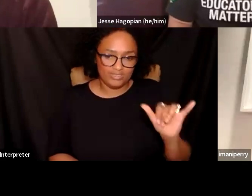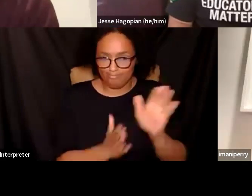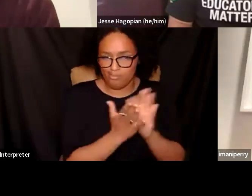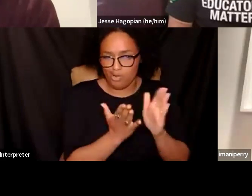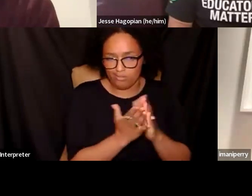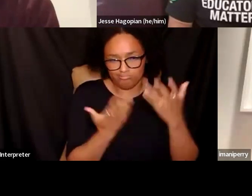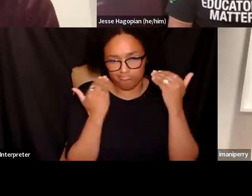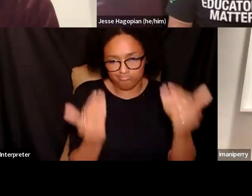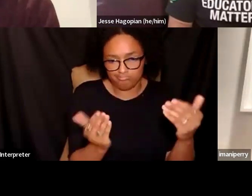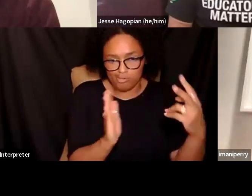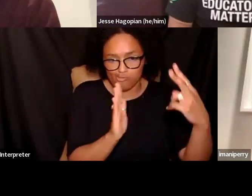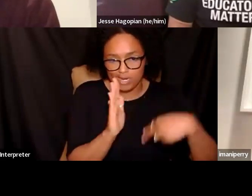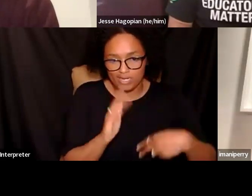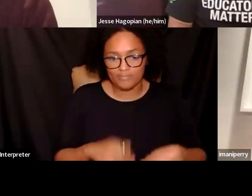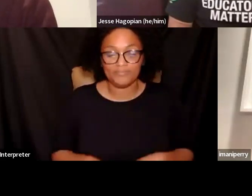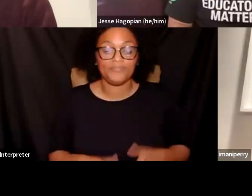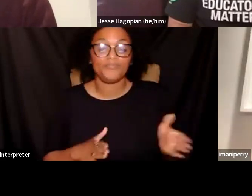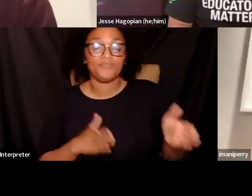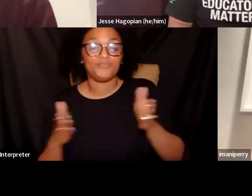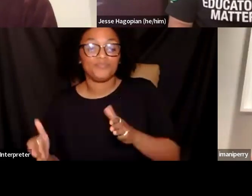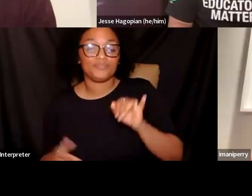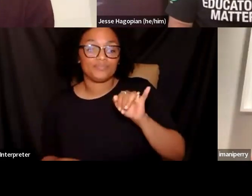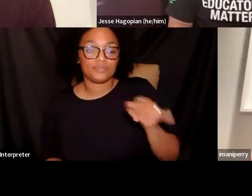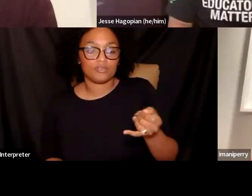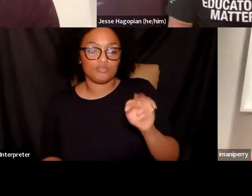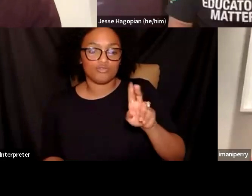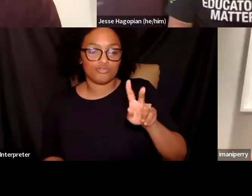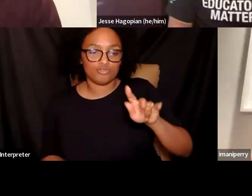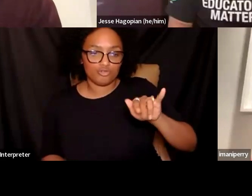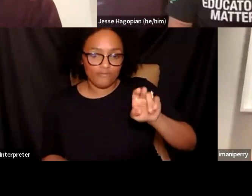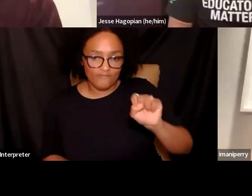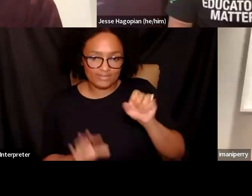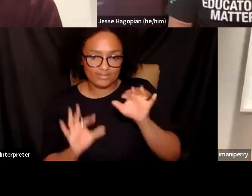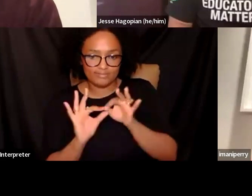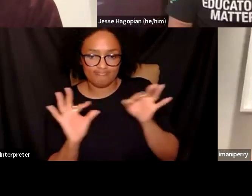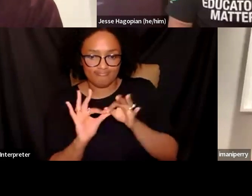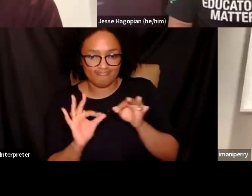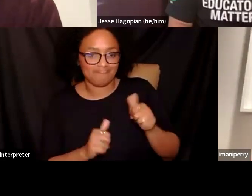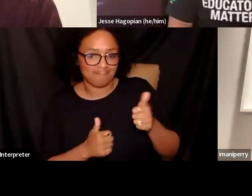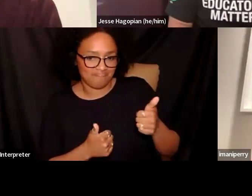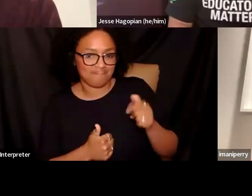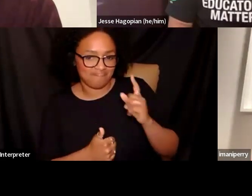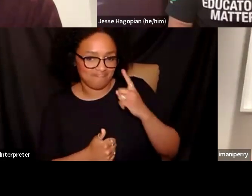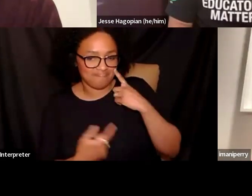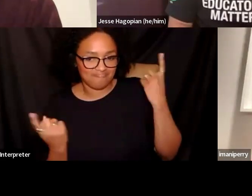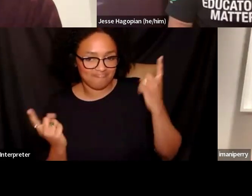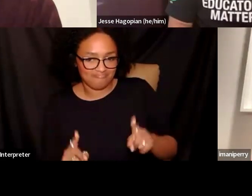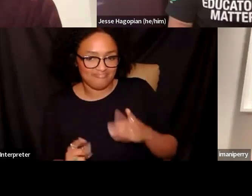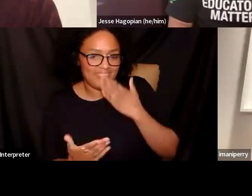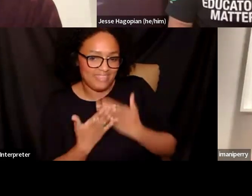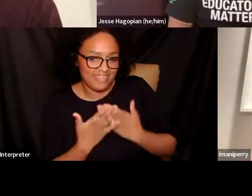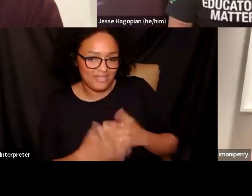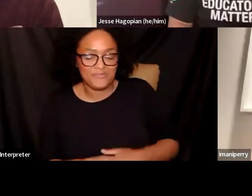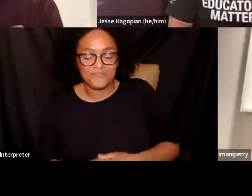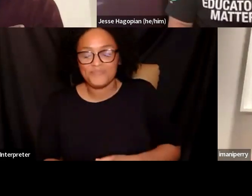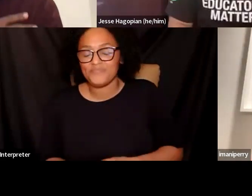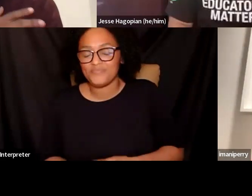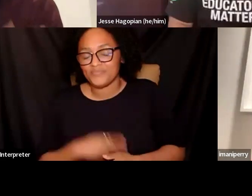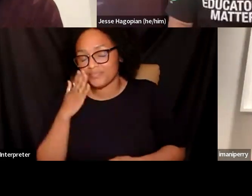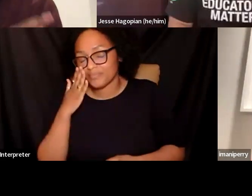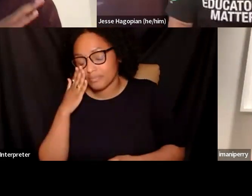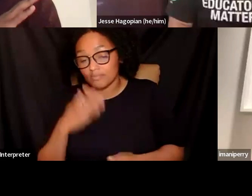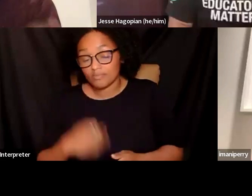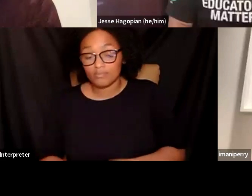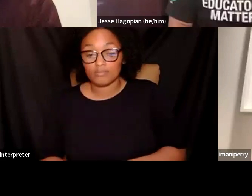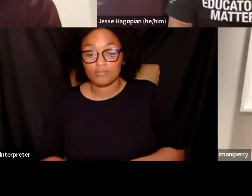Well, thank you for that. But I would say, well, actually, one of the things I would say is what I